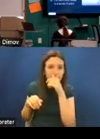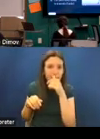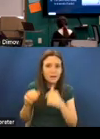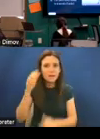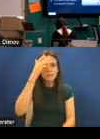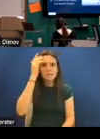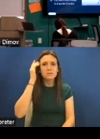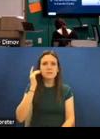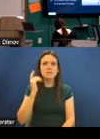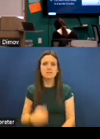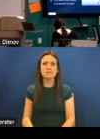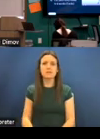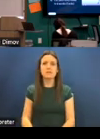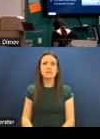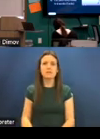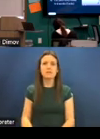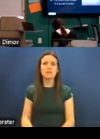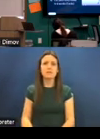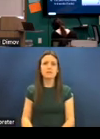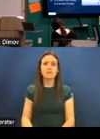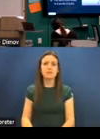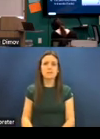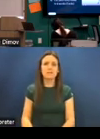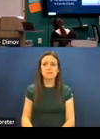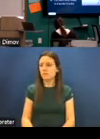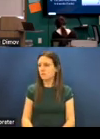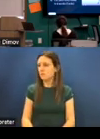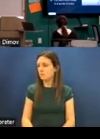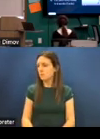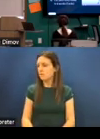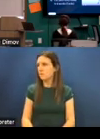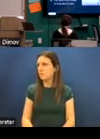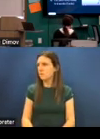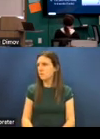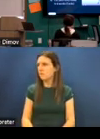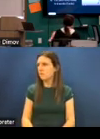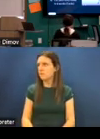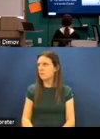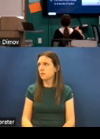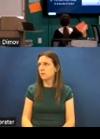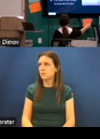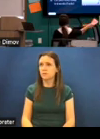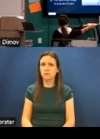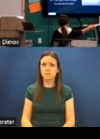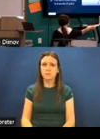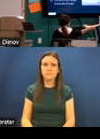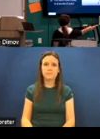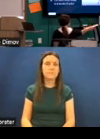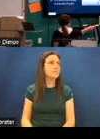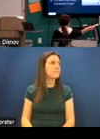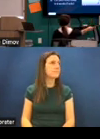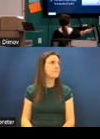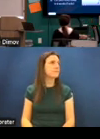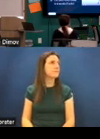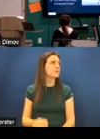Who came up with the 6? Why not 5 or 4 or 7? It's just 6. Work hard, play harder, and